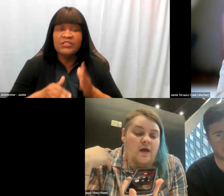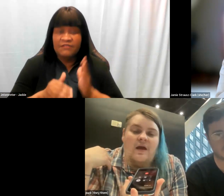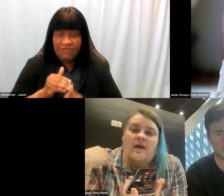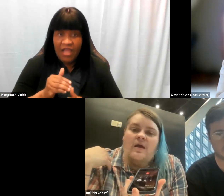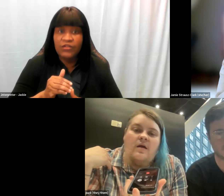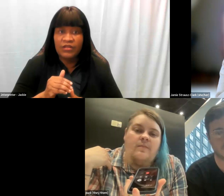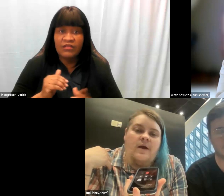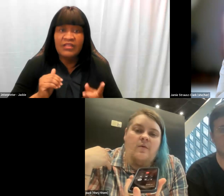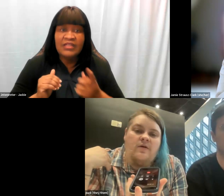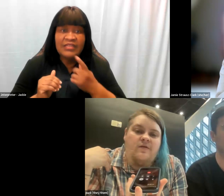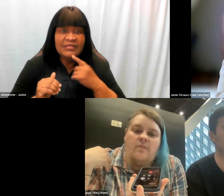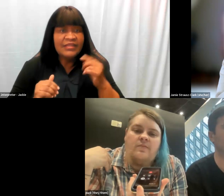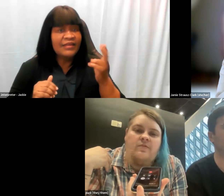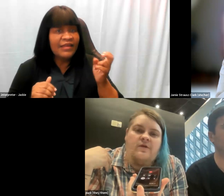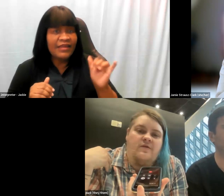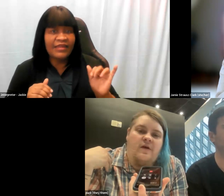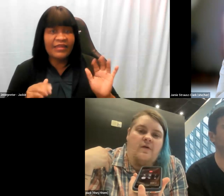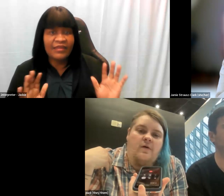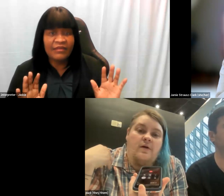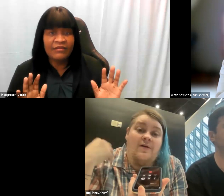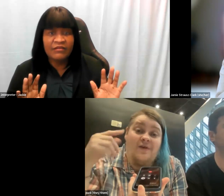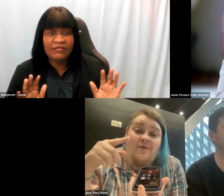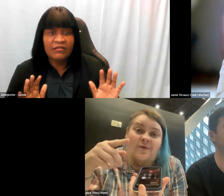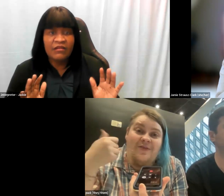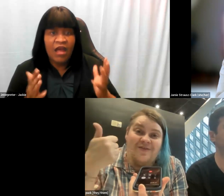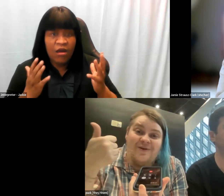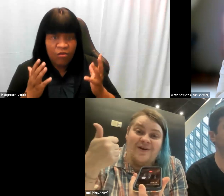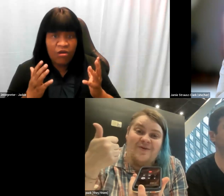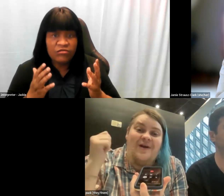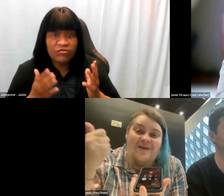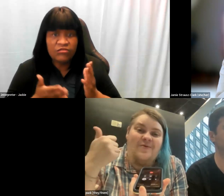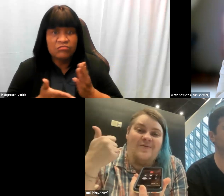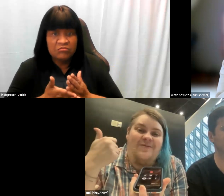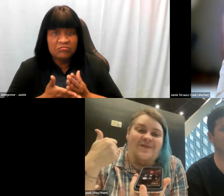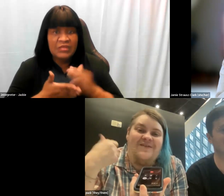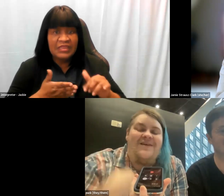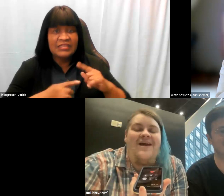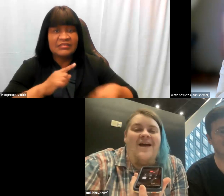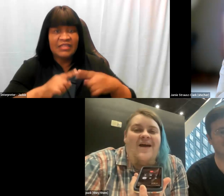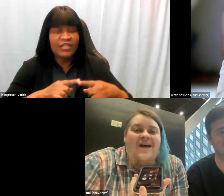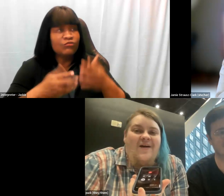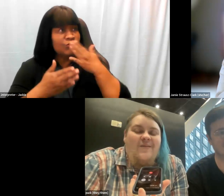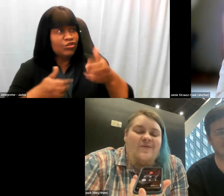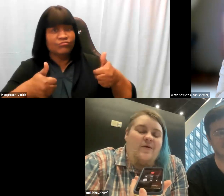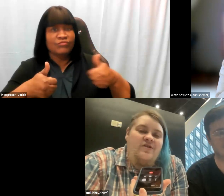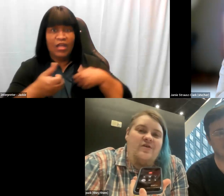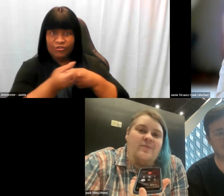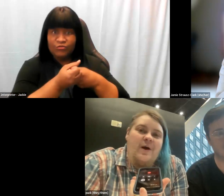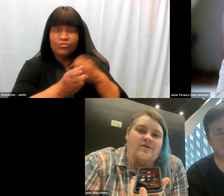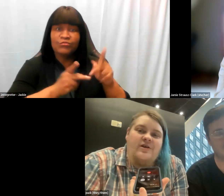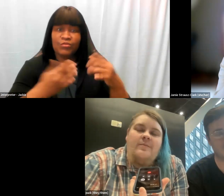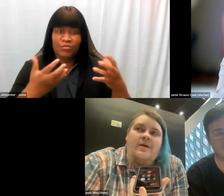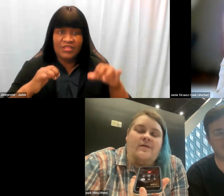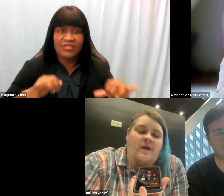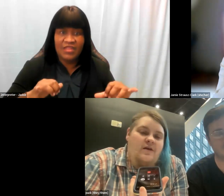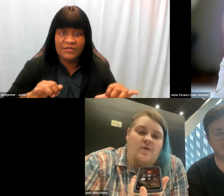like, hey, I might want to stop this cycle. And I was like, cool, that's what I do. I support people in this. So I reached